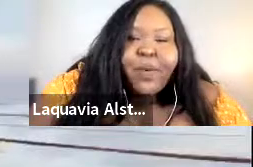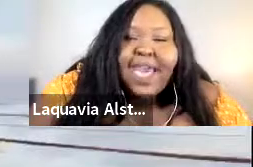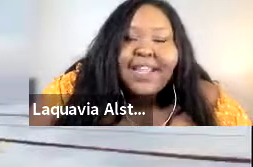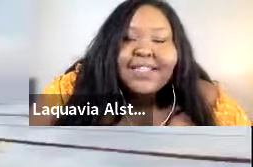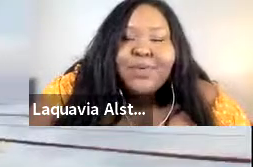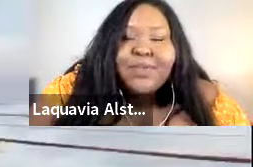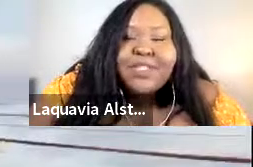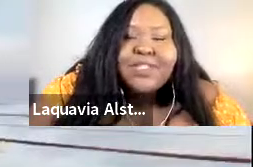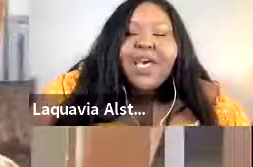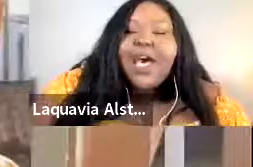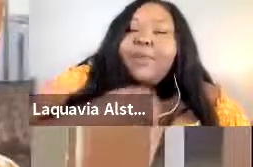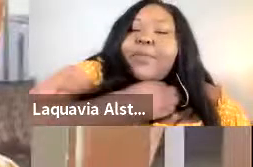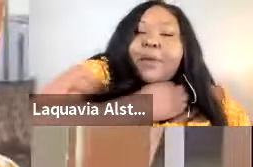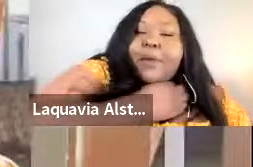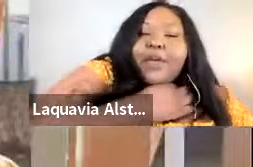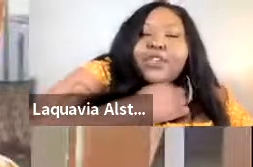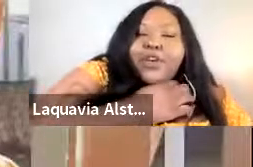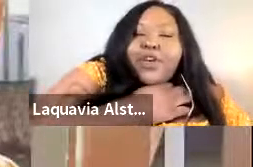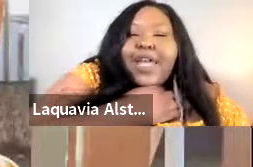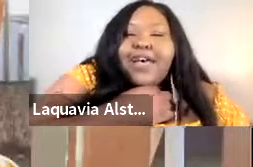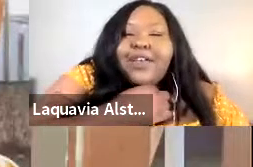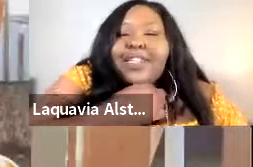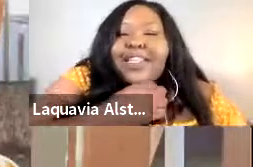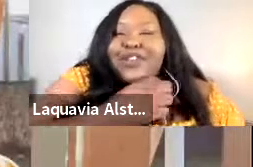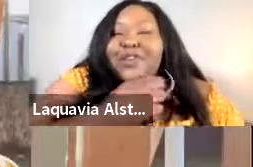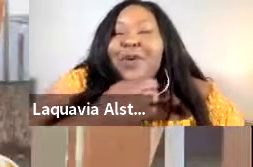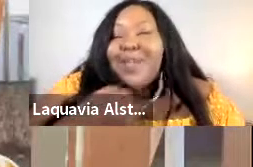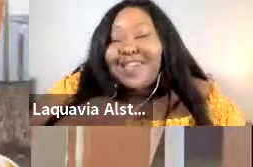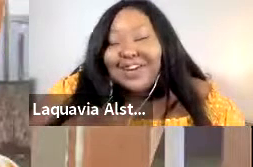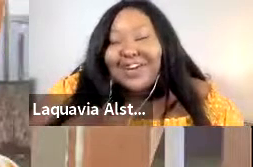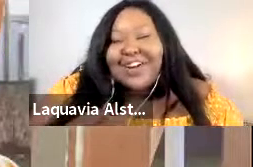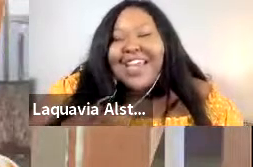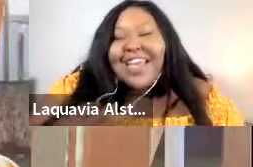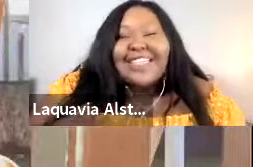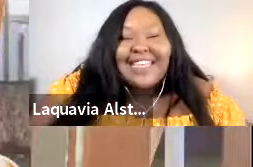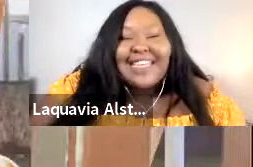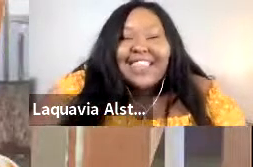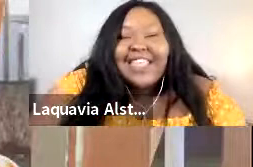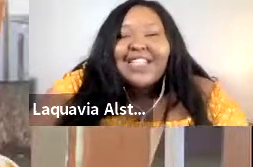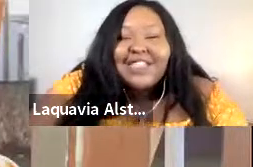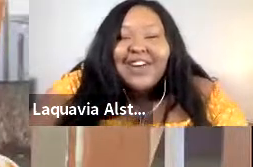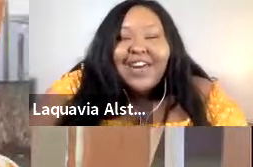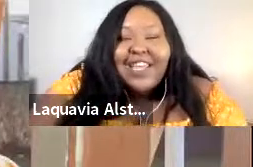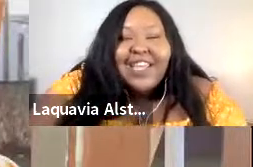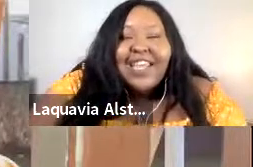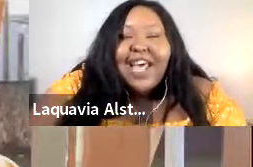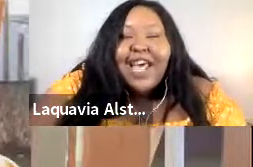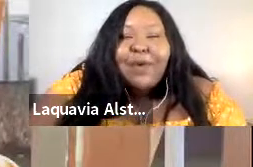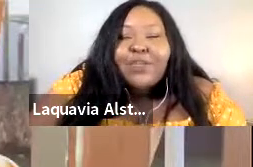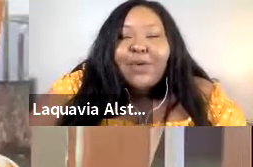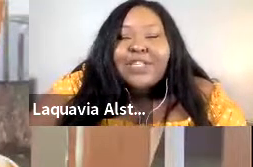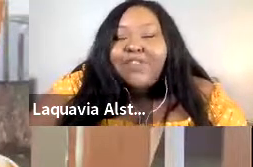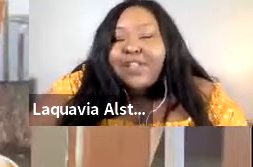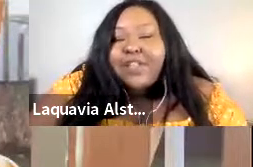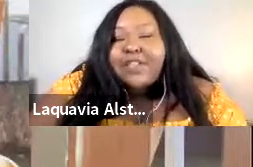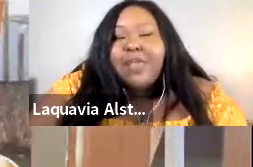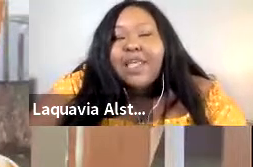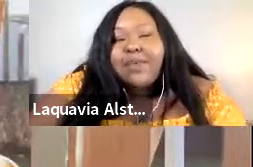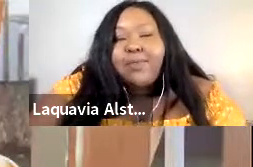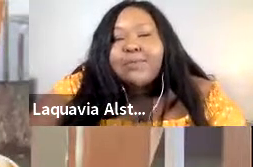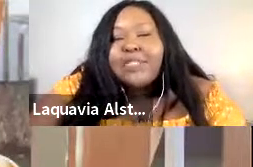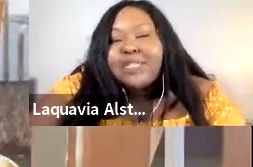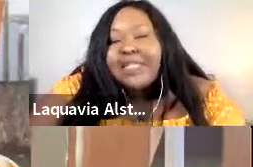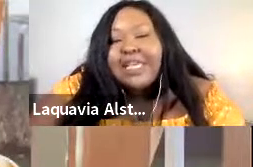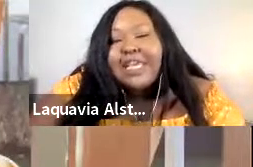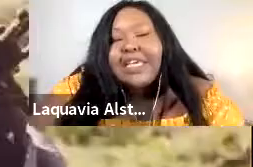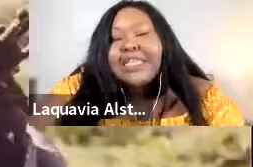We had some students come out to the greenhouse. They're so eager to get things started. So we definitely supplied